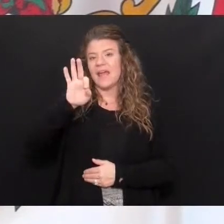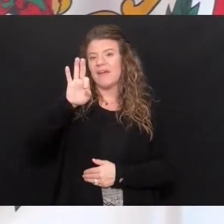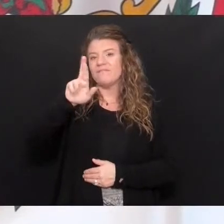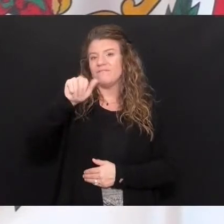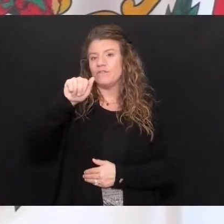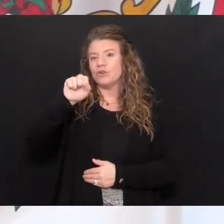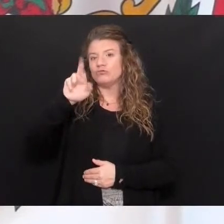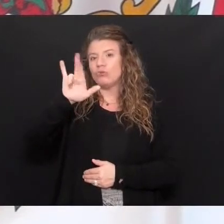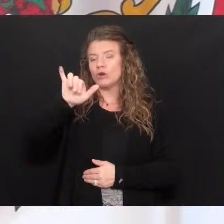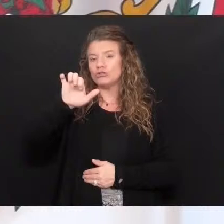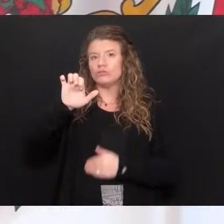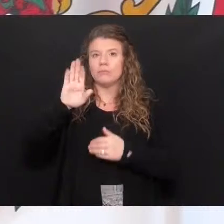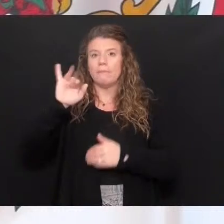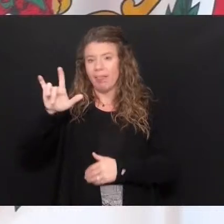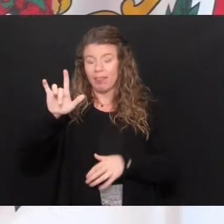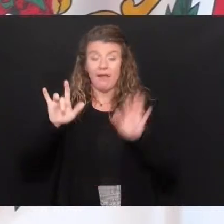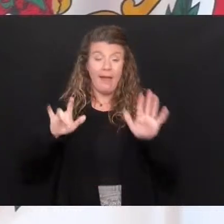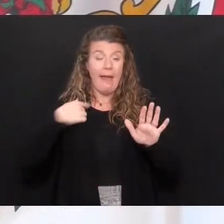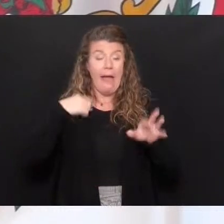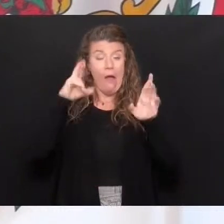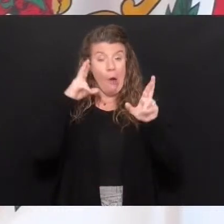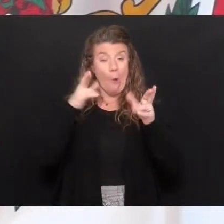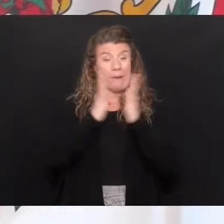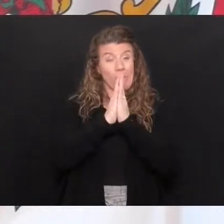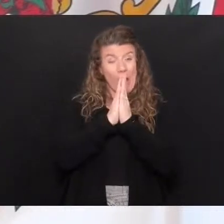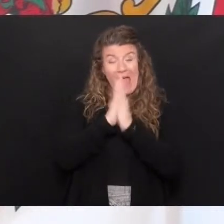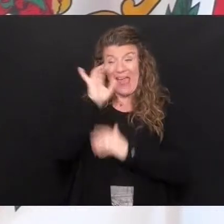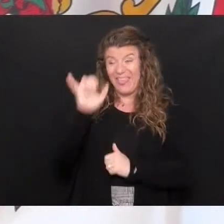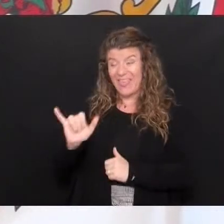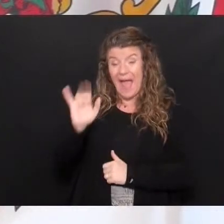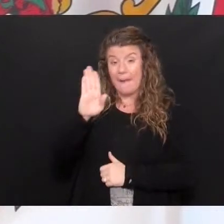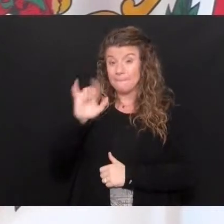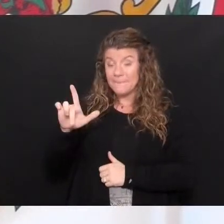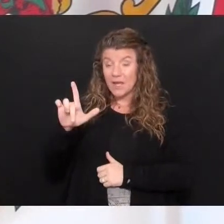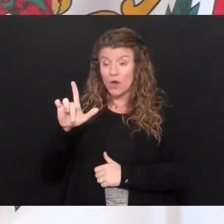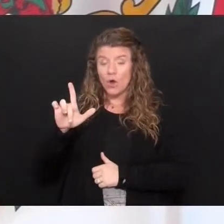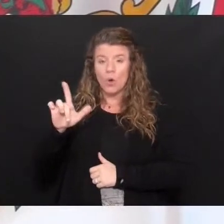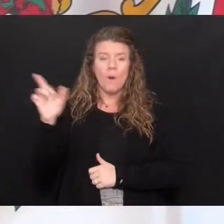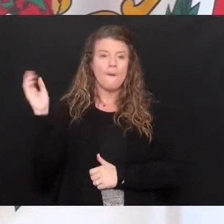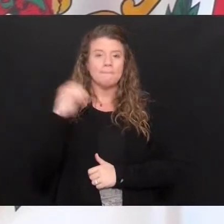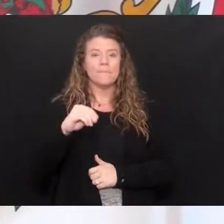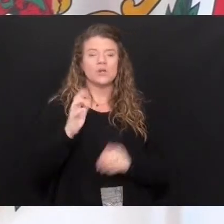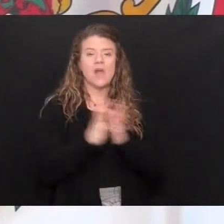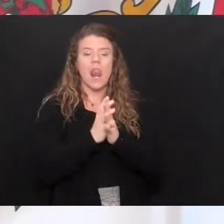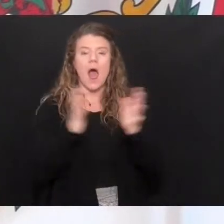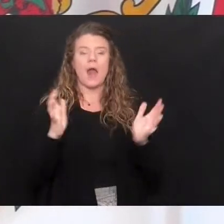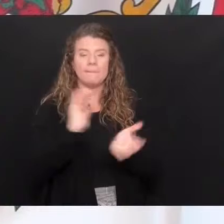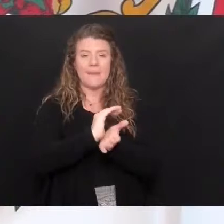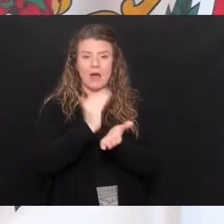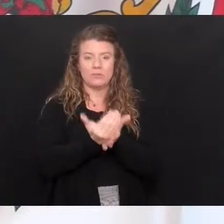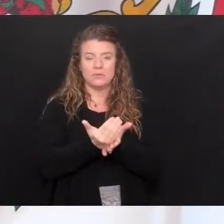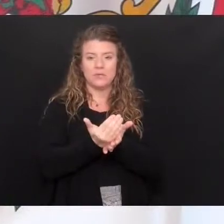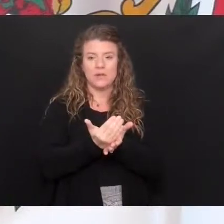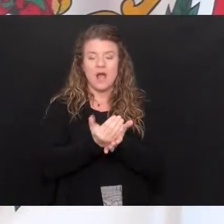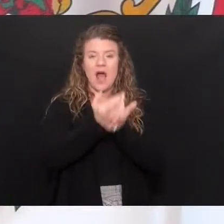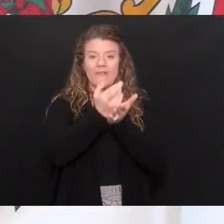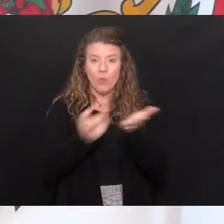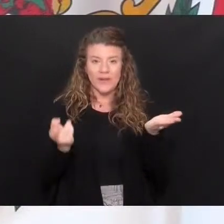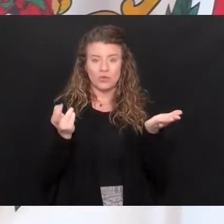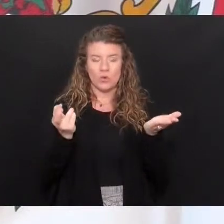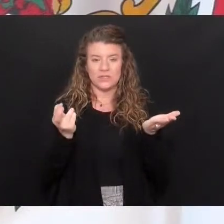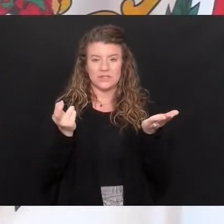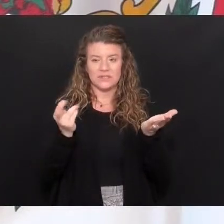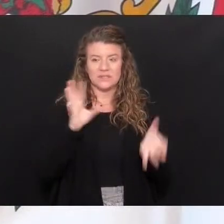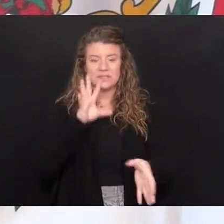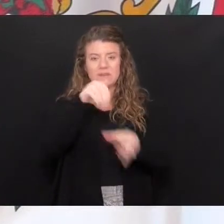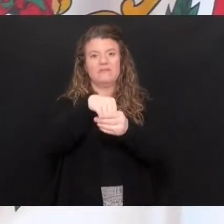and pray that our infrastructure bill puts an incredible amount of the resources